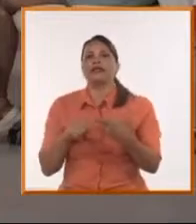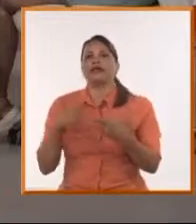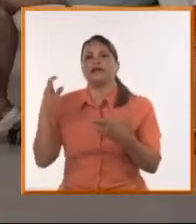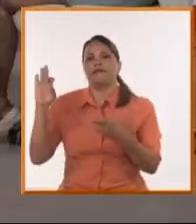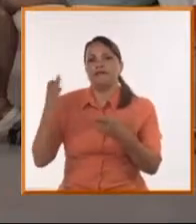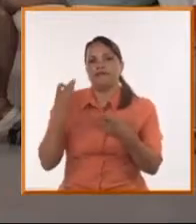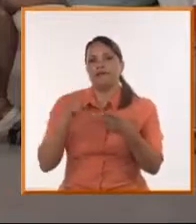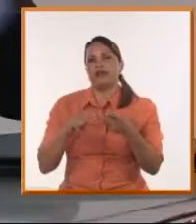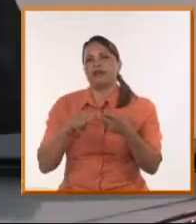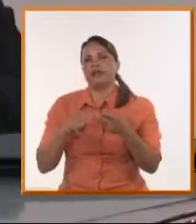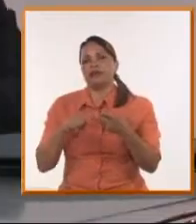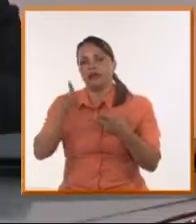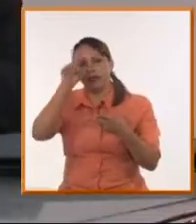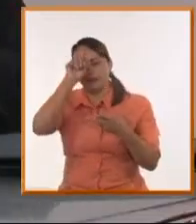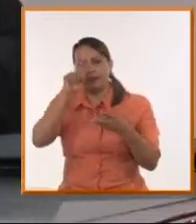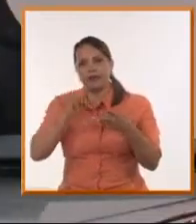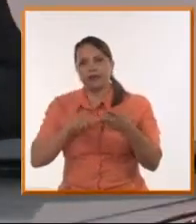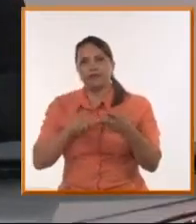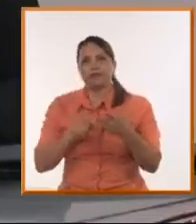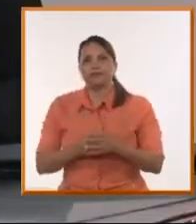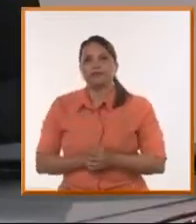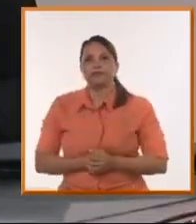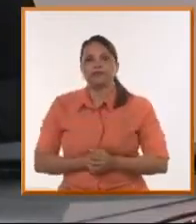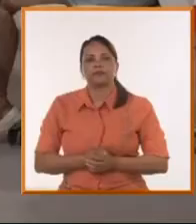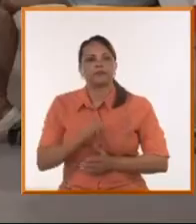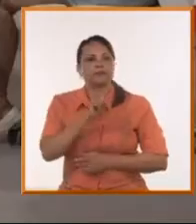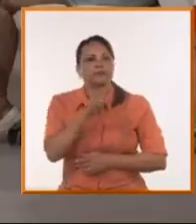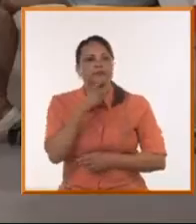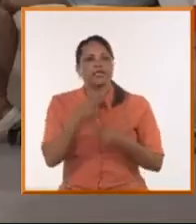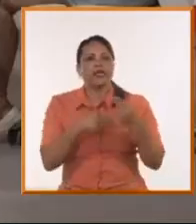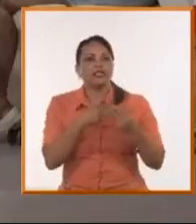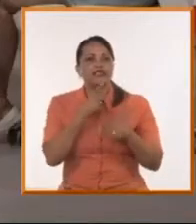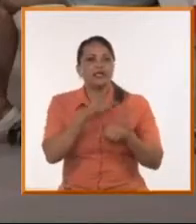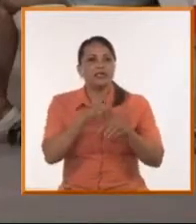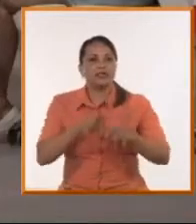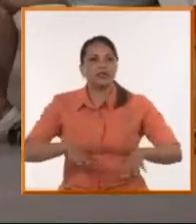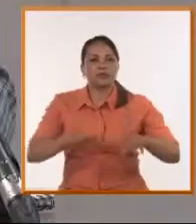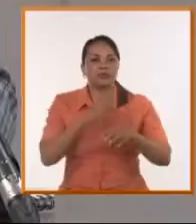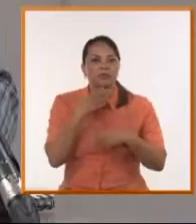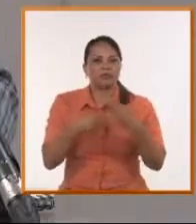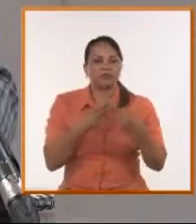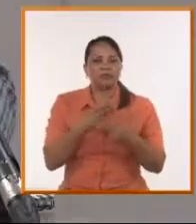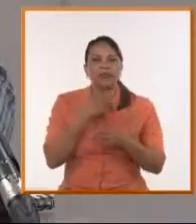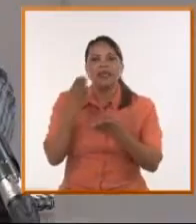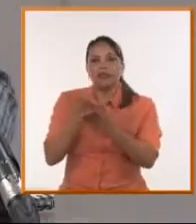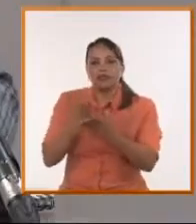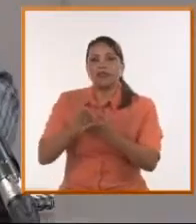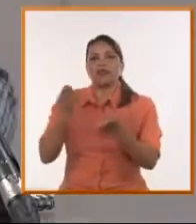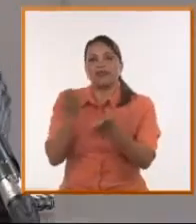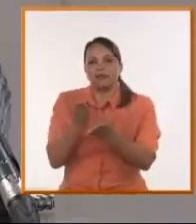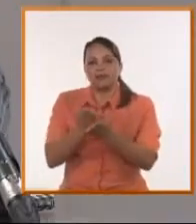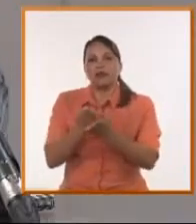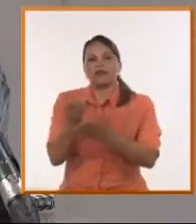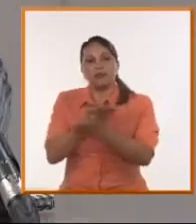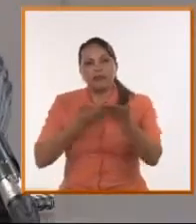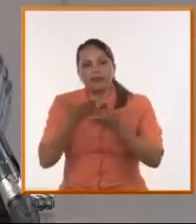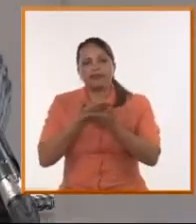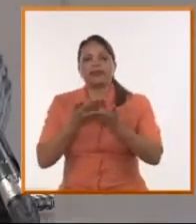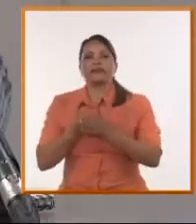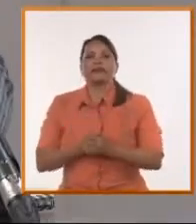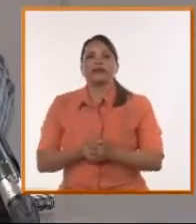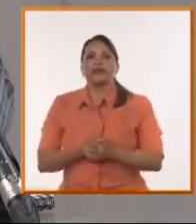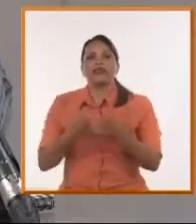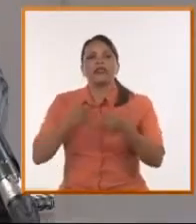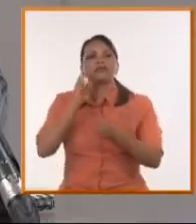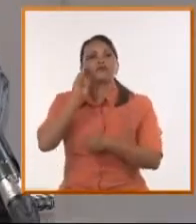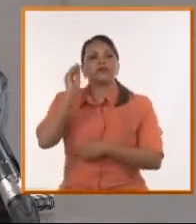in Germany. One minute for each one, what can we continue to do in this scenario? we study, study, study, we have to have